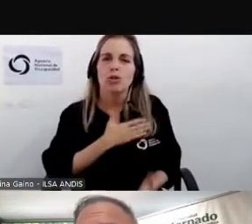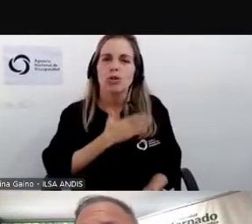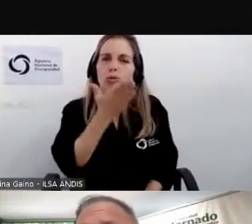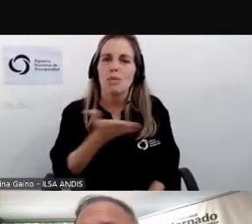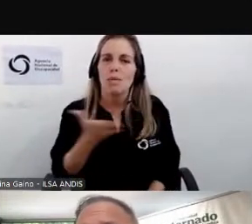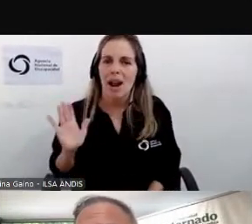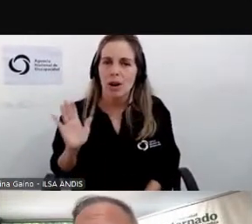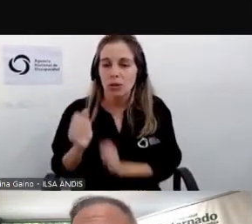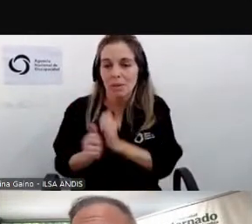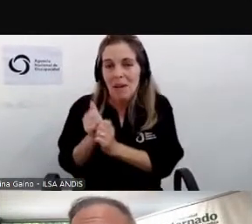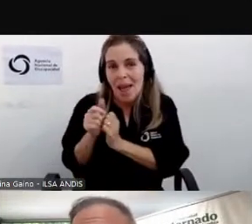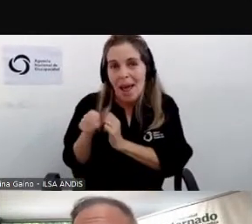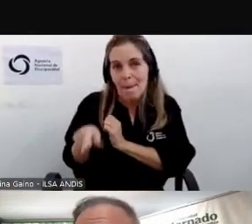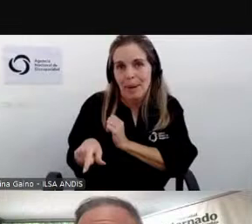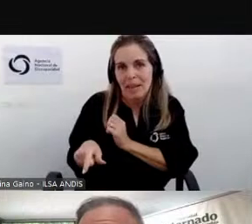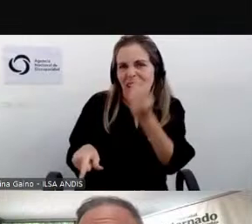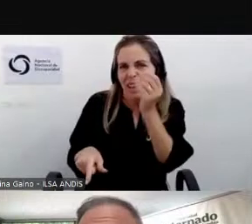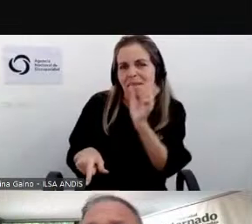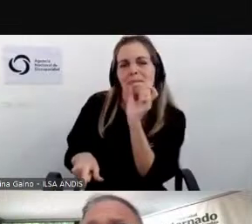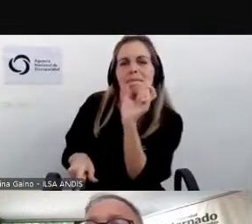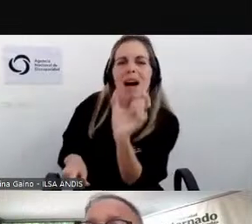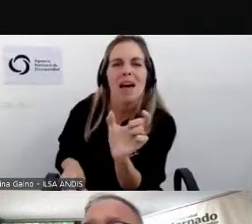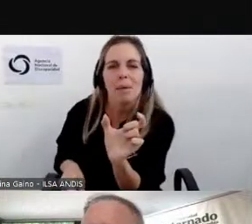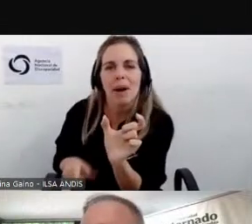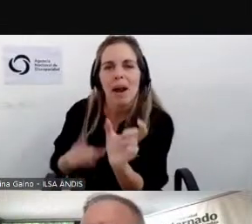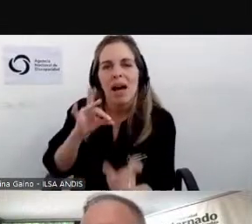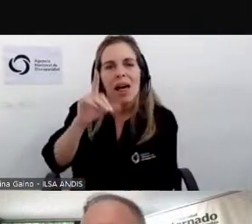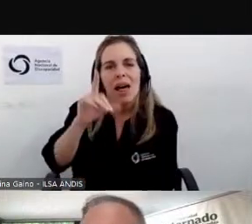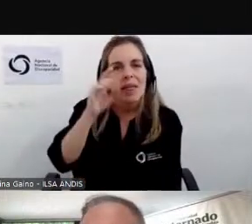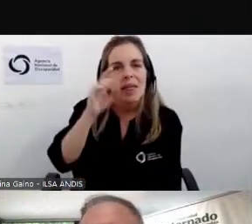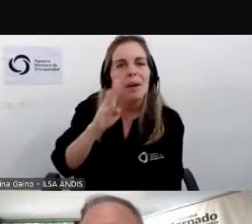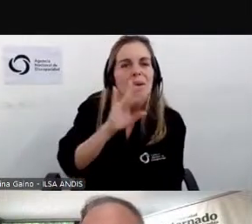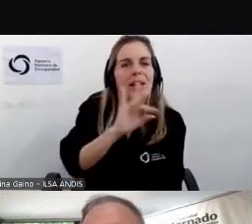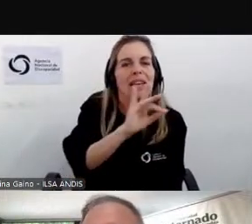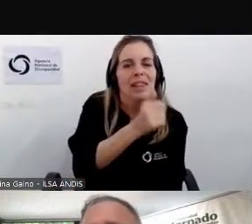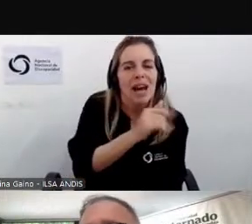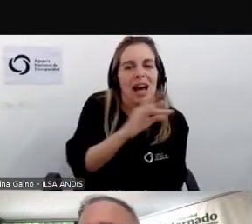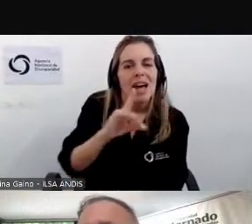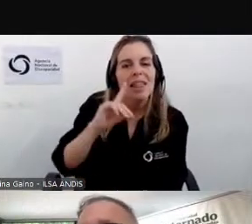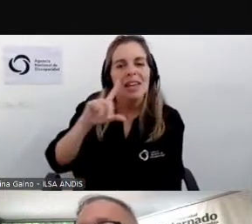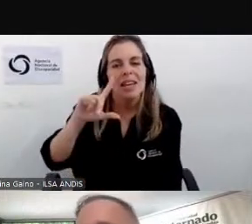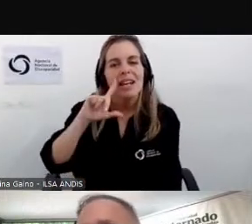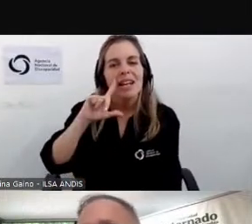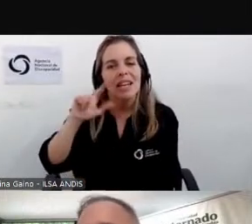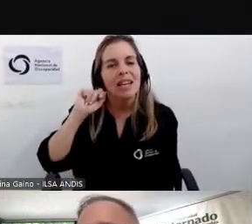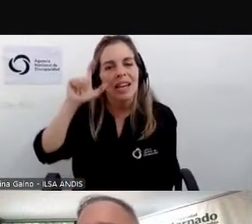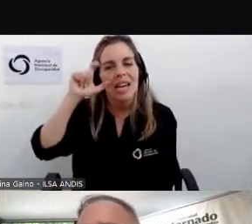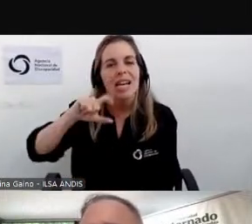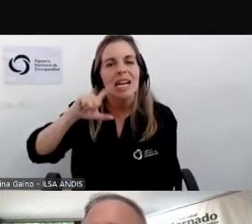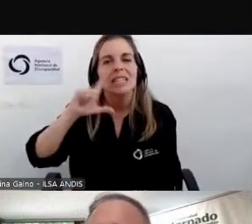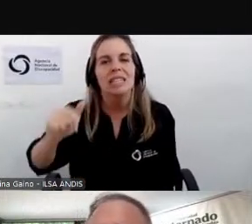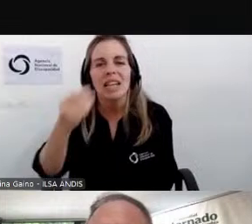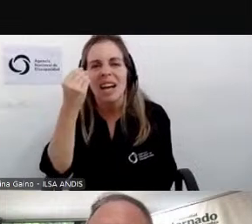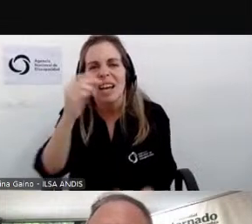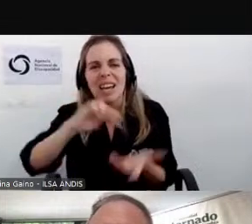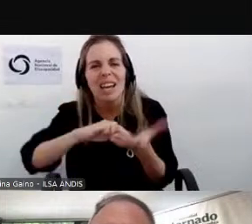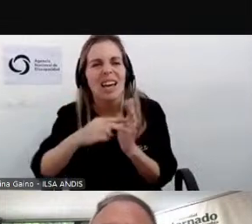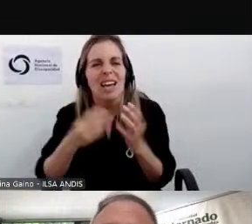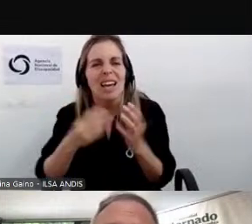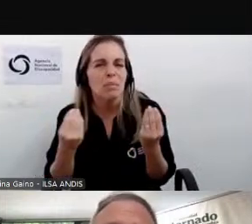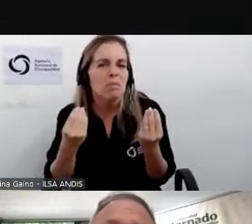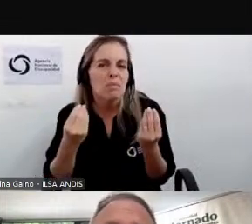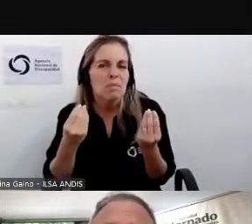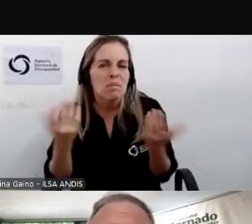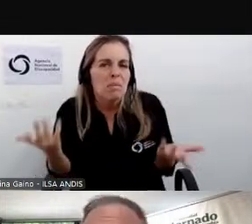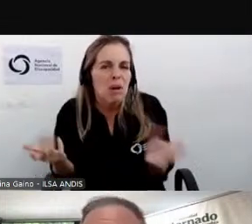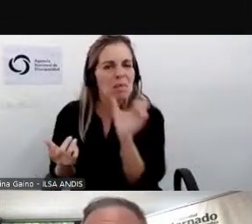the reality of human rights and companies, moreover, within the Latin American framework. How shall